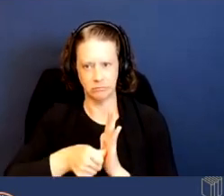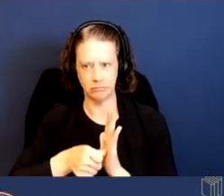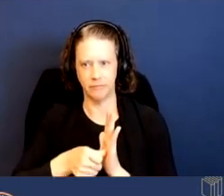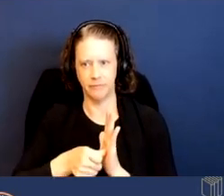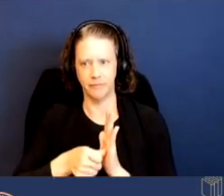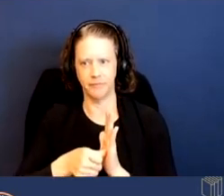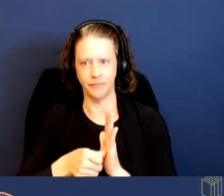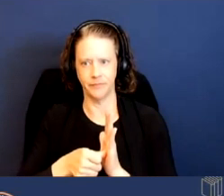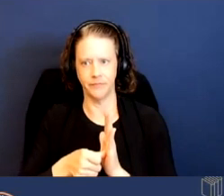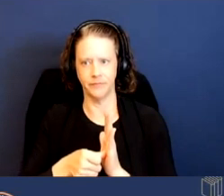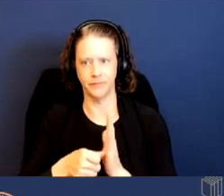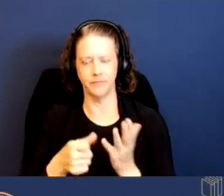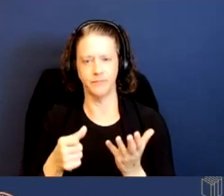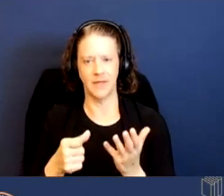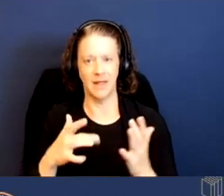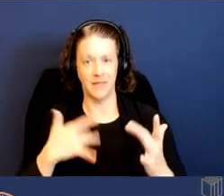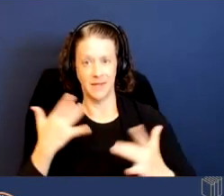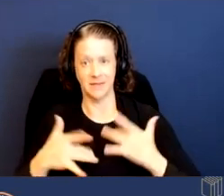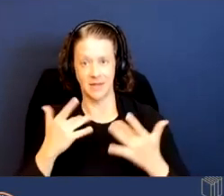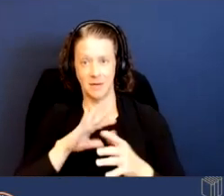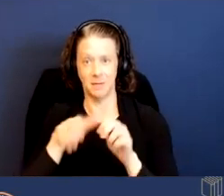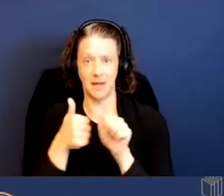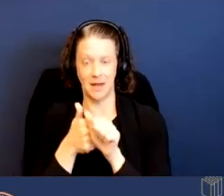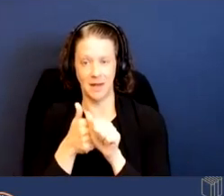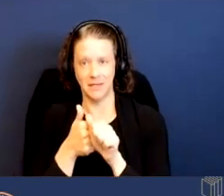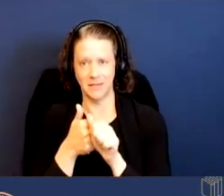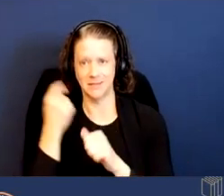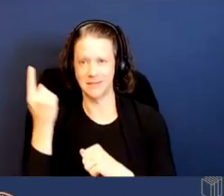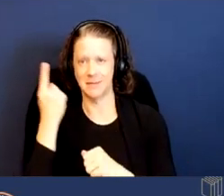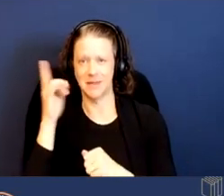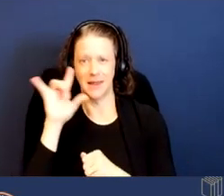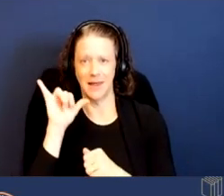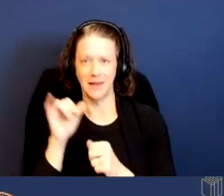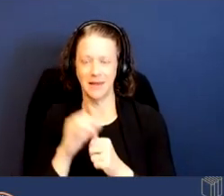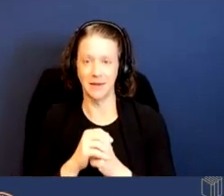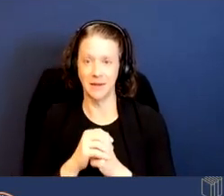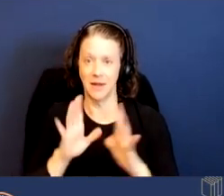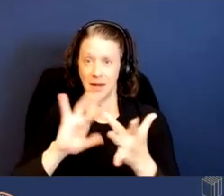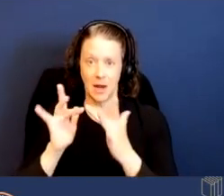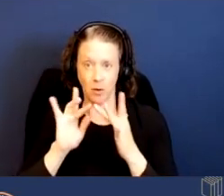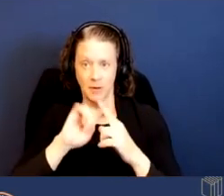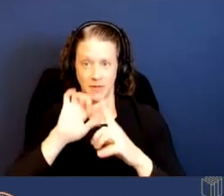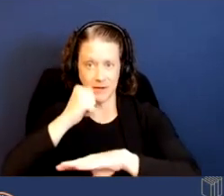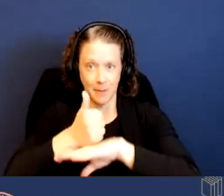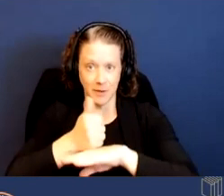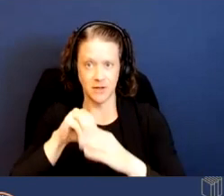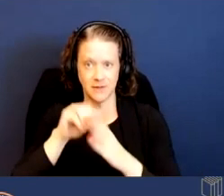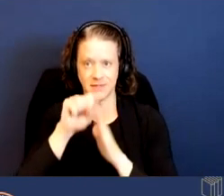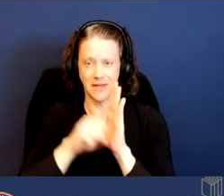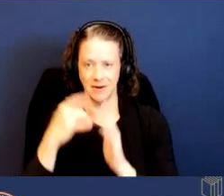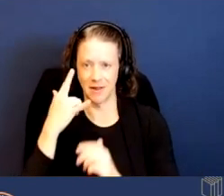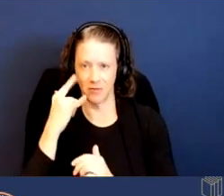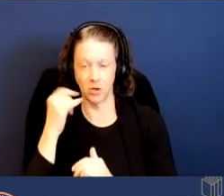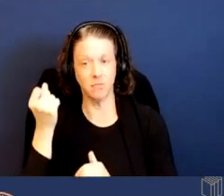the excitement behind something like a network being established in the state of California. I